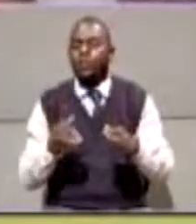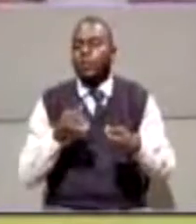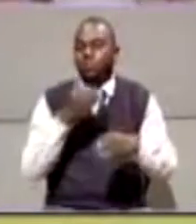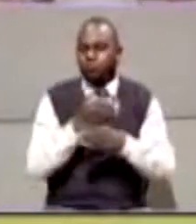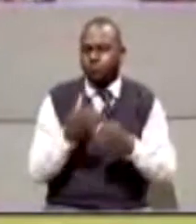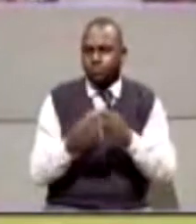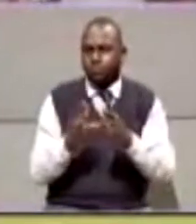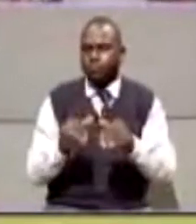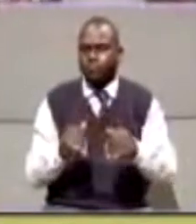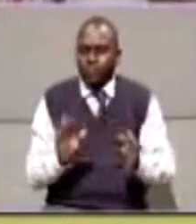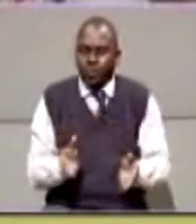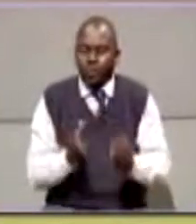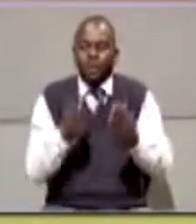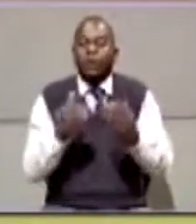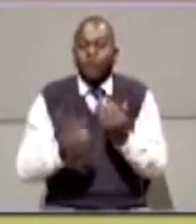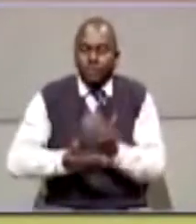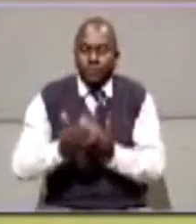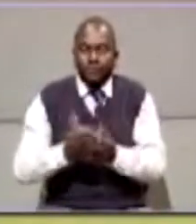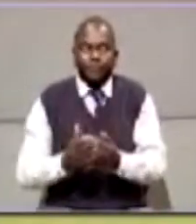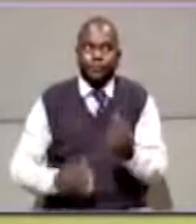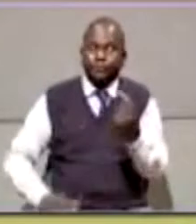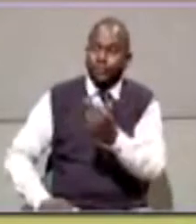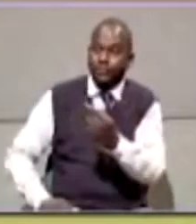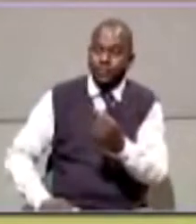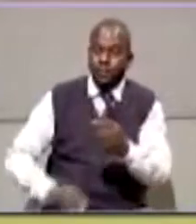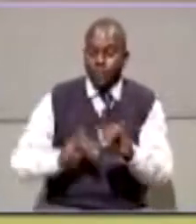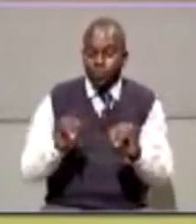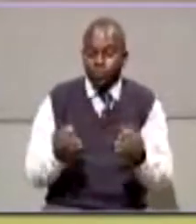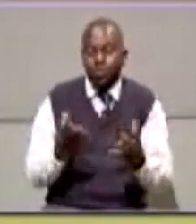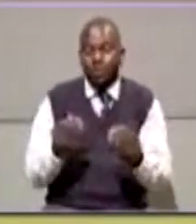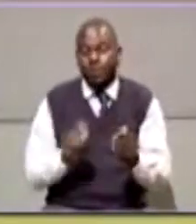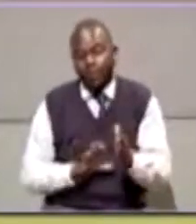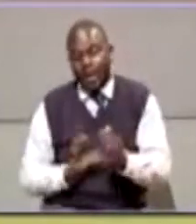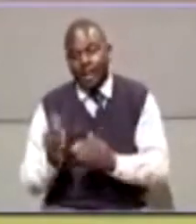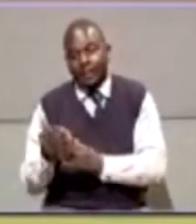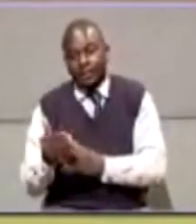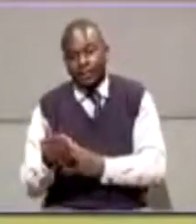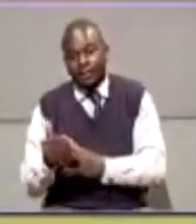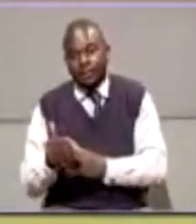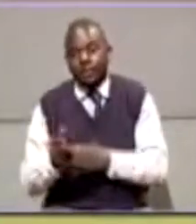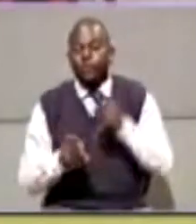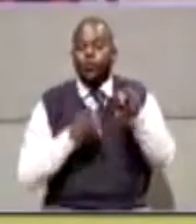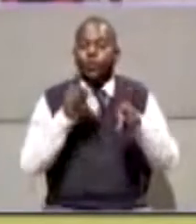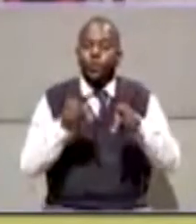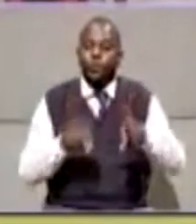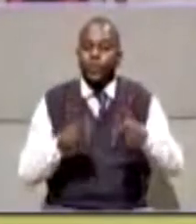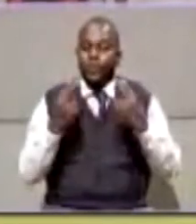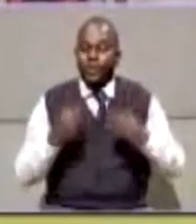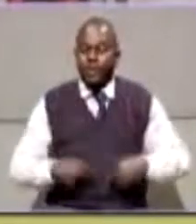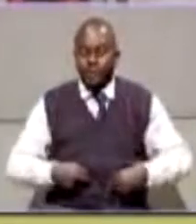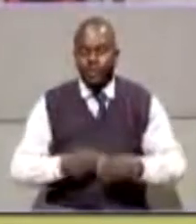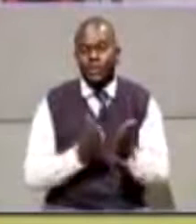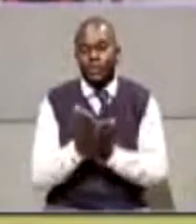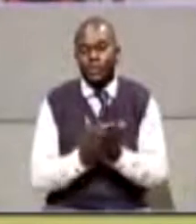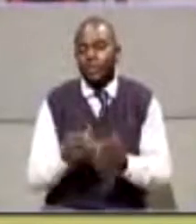facility will help healthcare services. Really try to ease accessibility to the wananchi about health service.